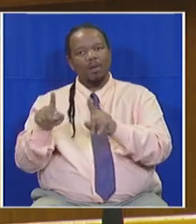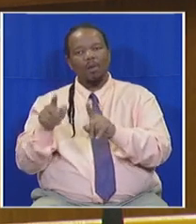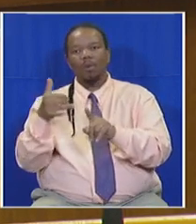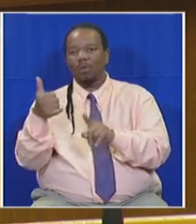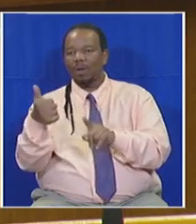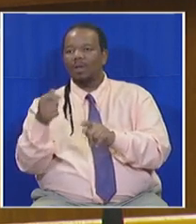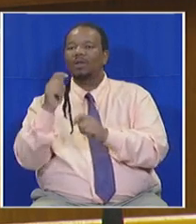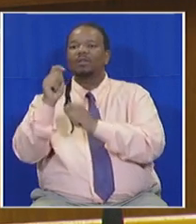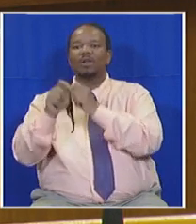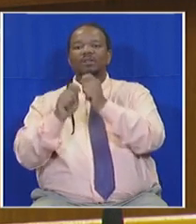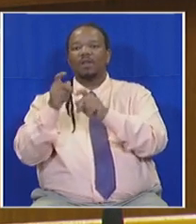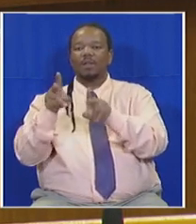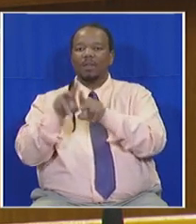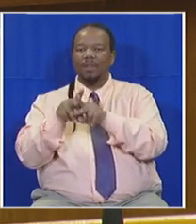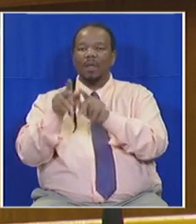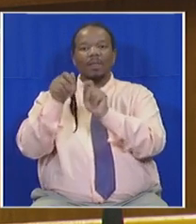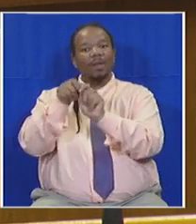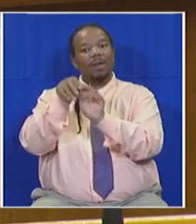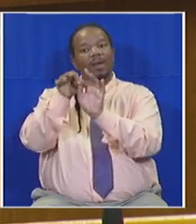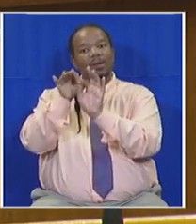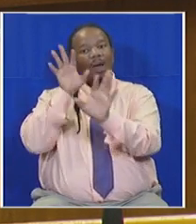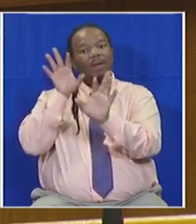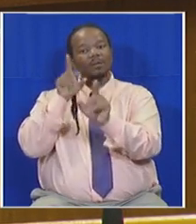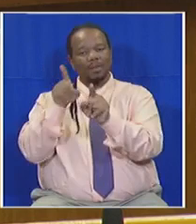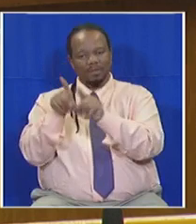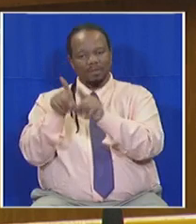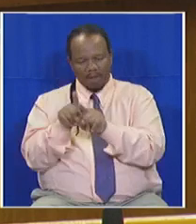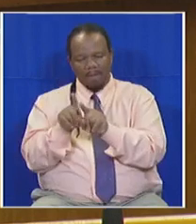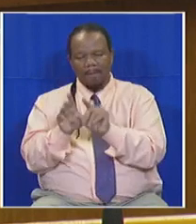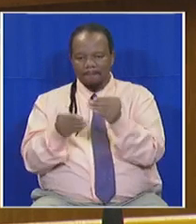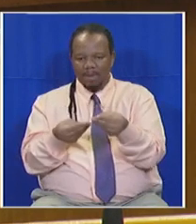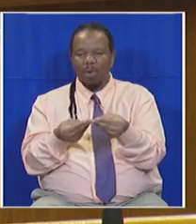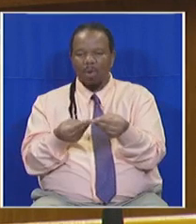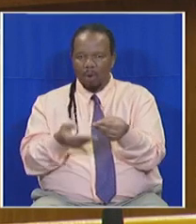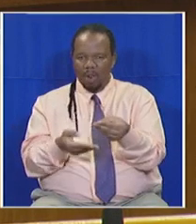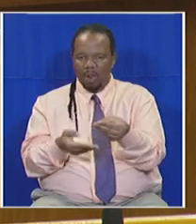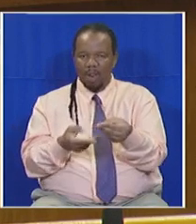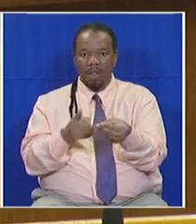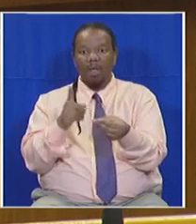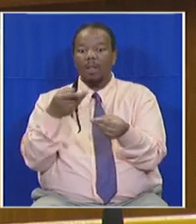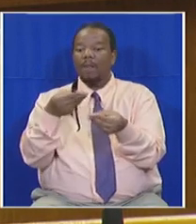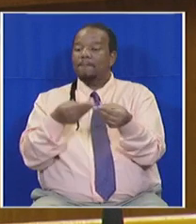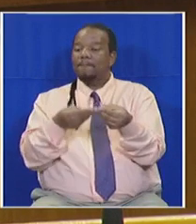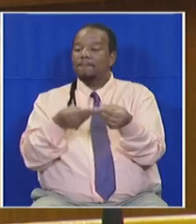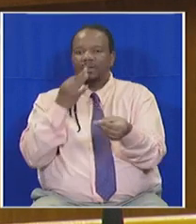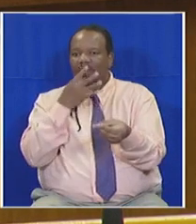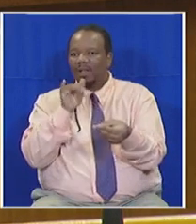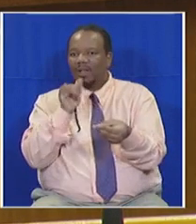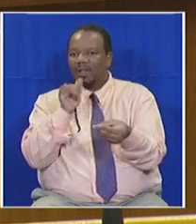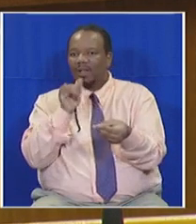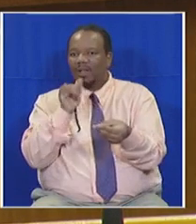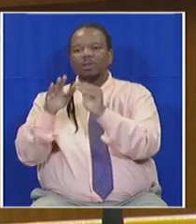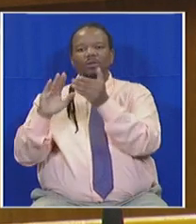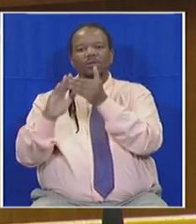and Khoisan leadership bill. The bill will address, among others, the recognition of Khoisan communities